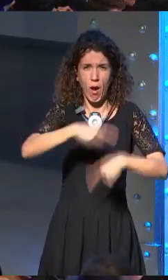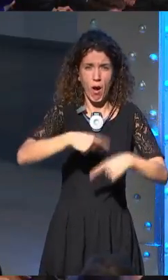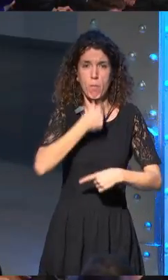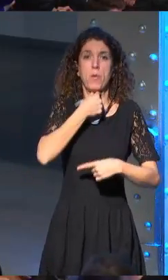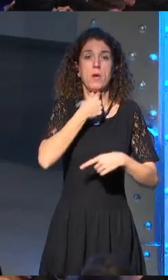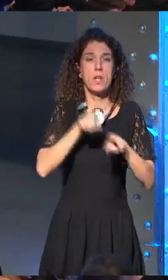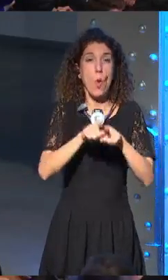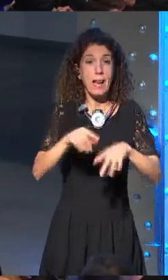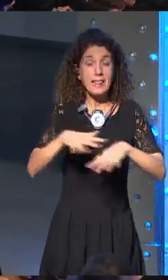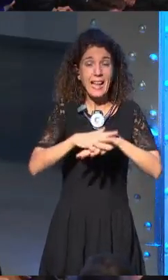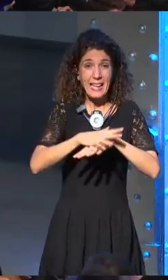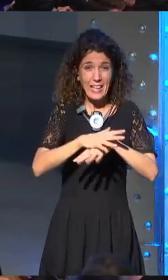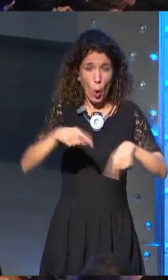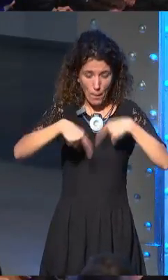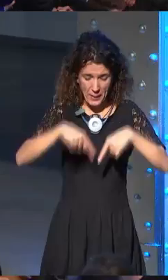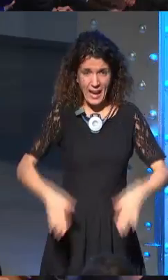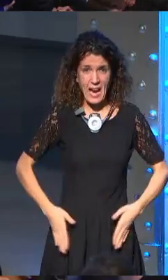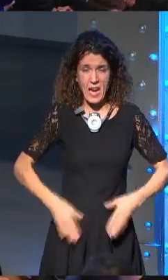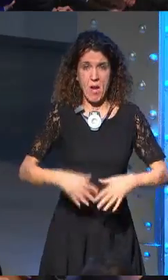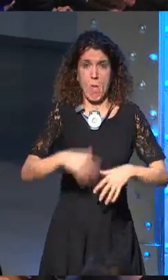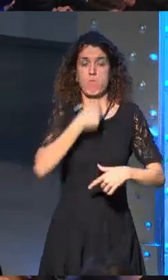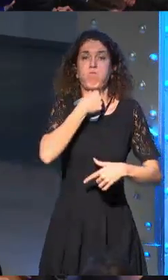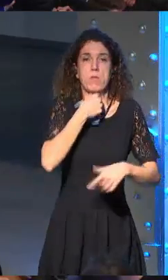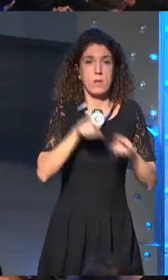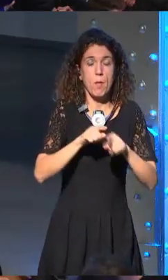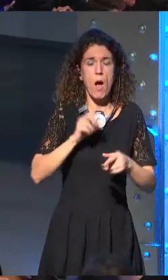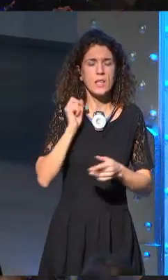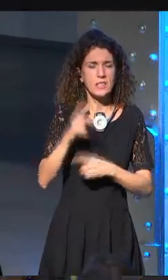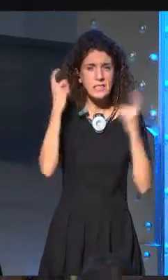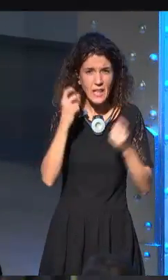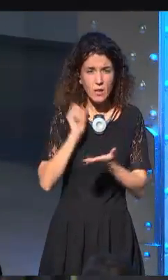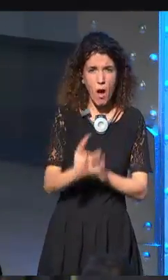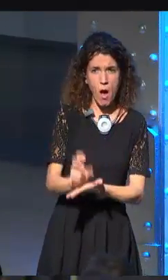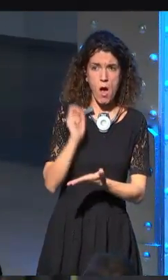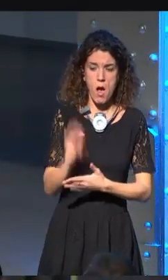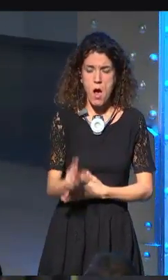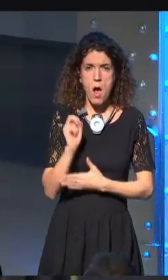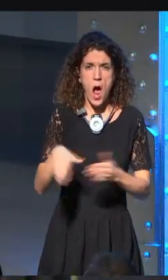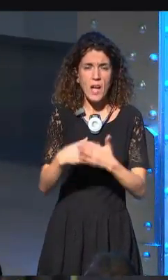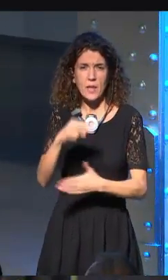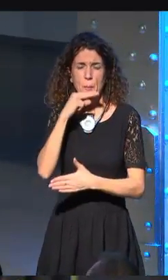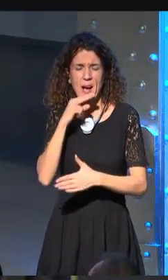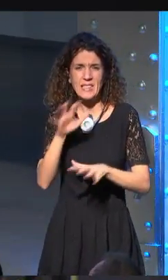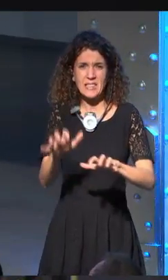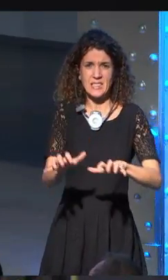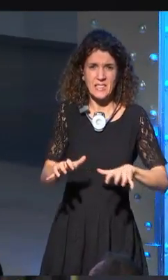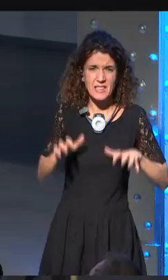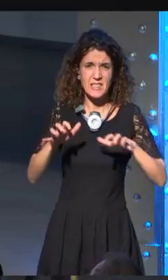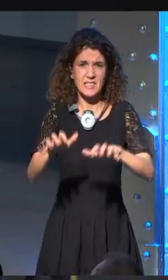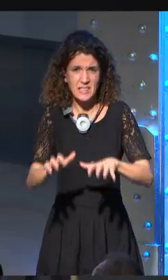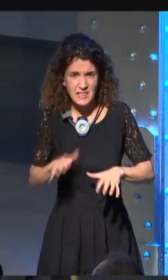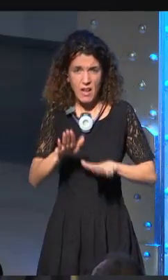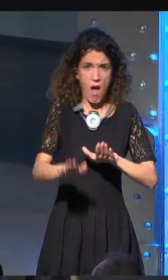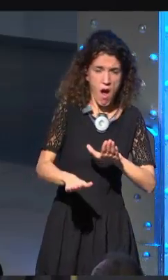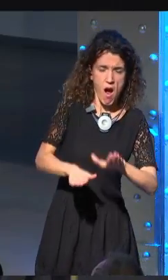legs swelling. I shuffle my way to the bathroom, moving my weight from one foot to the other with deliberate effort. Left, right,